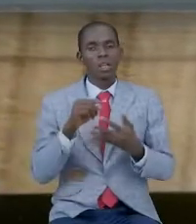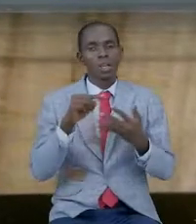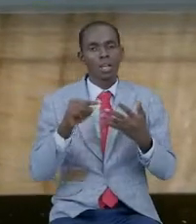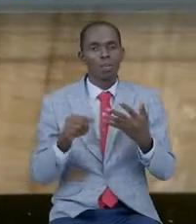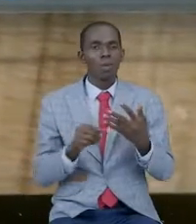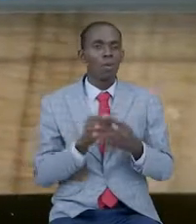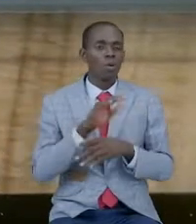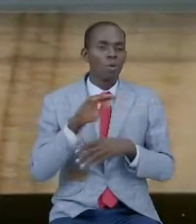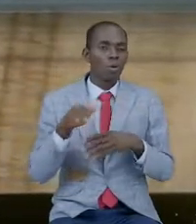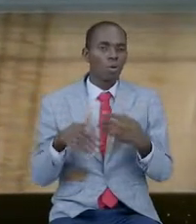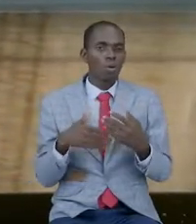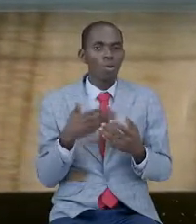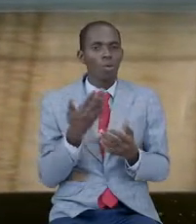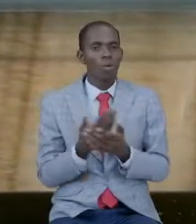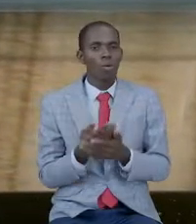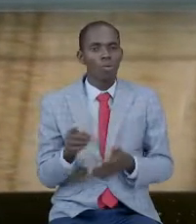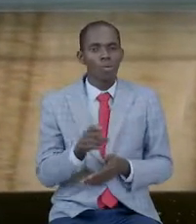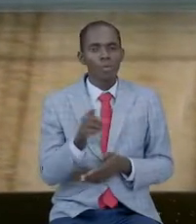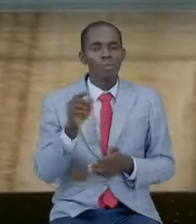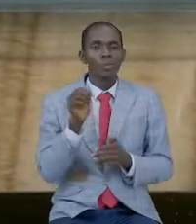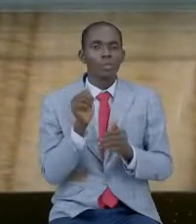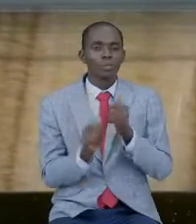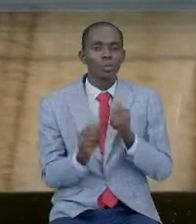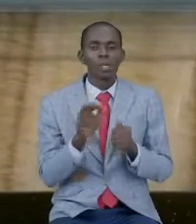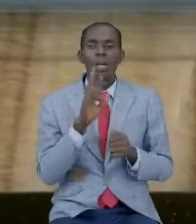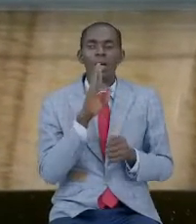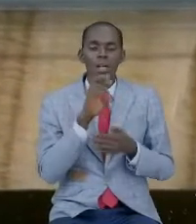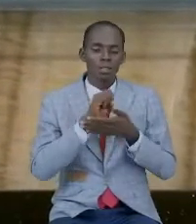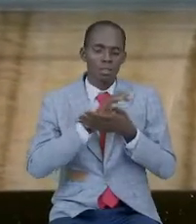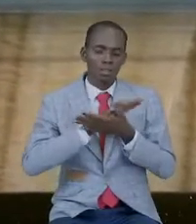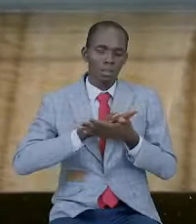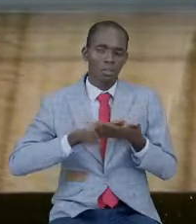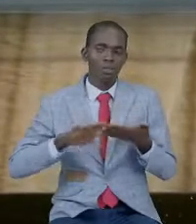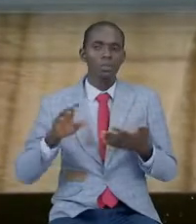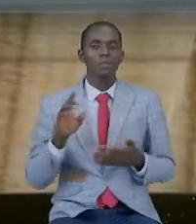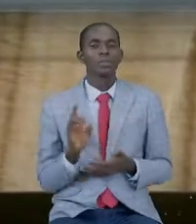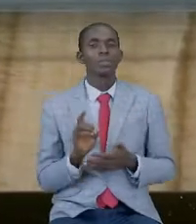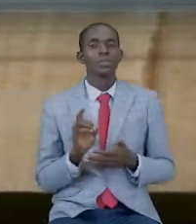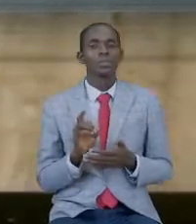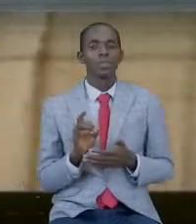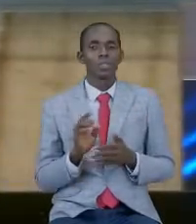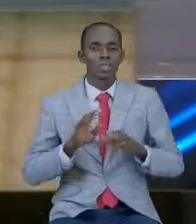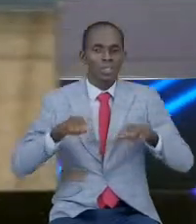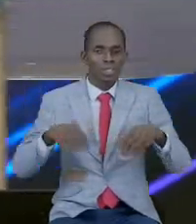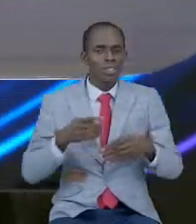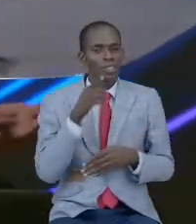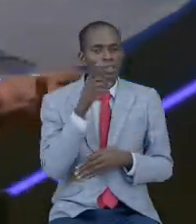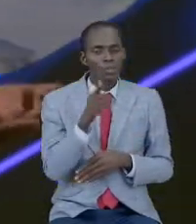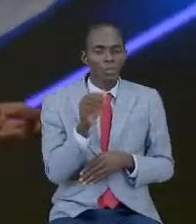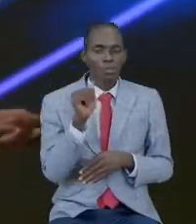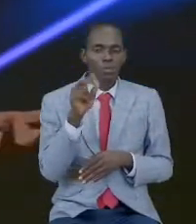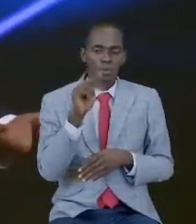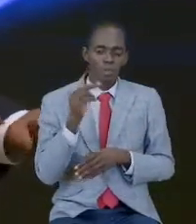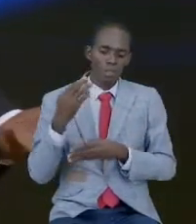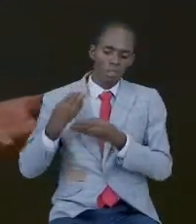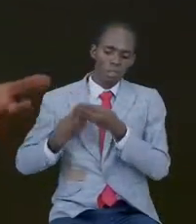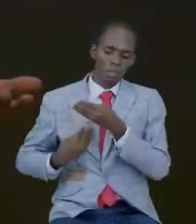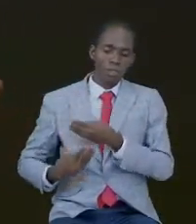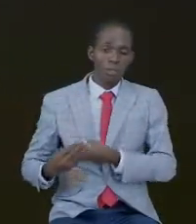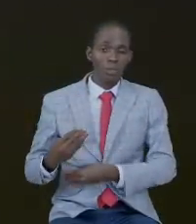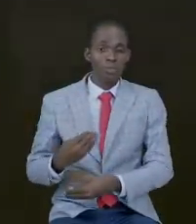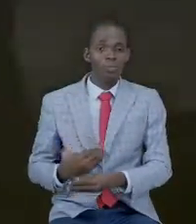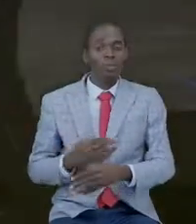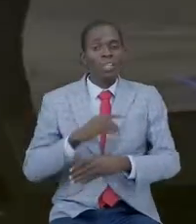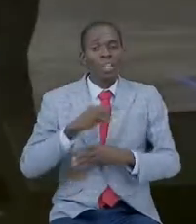among them which are sanctified. Give you an inheritance